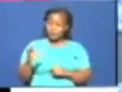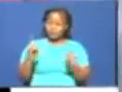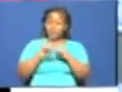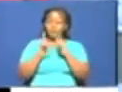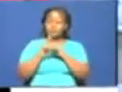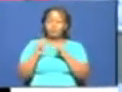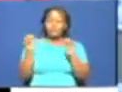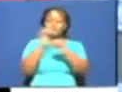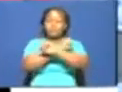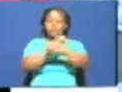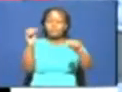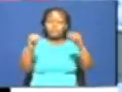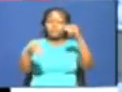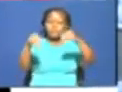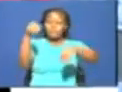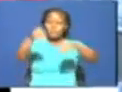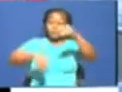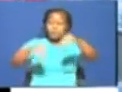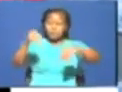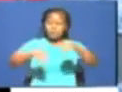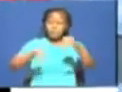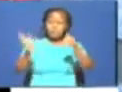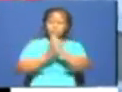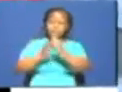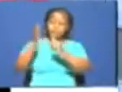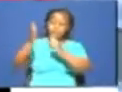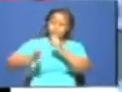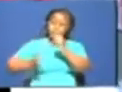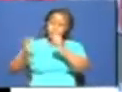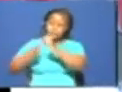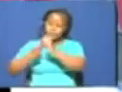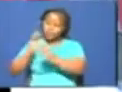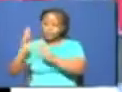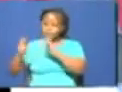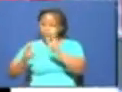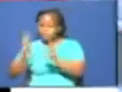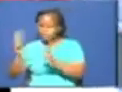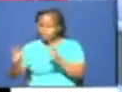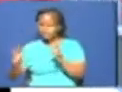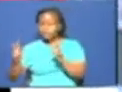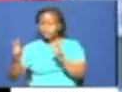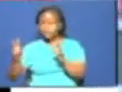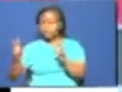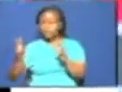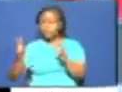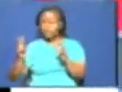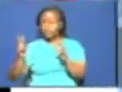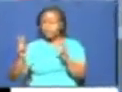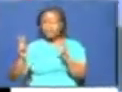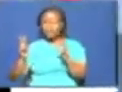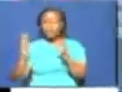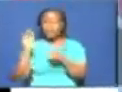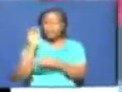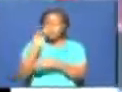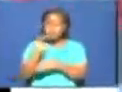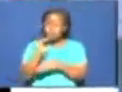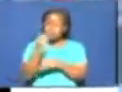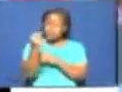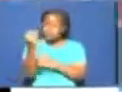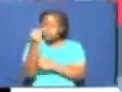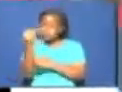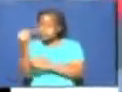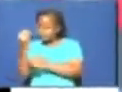elections on the 9th of August 2022, following the request and anonymous visit by